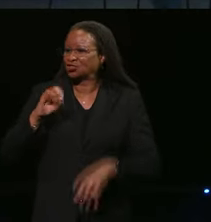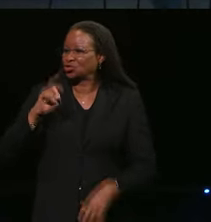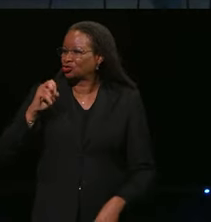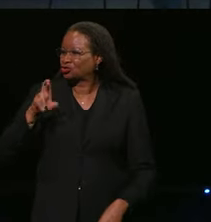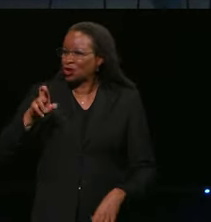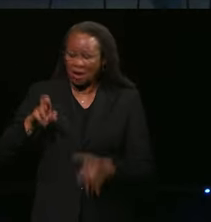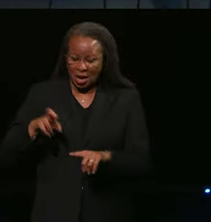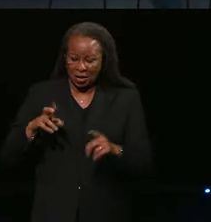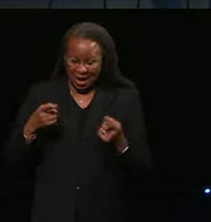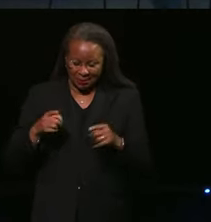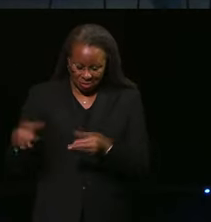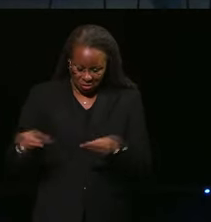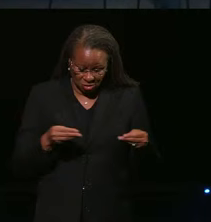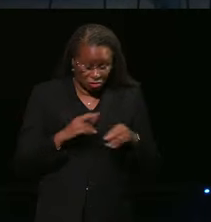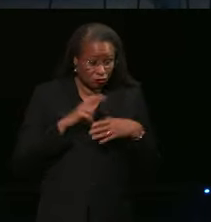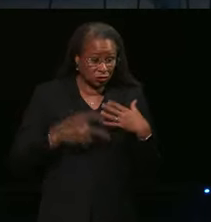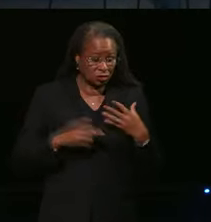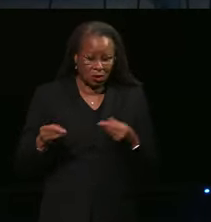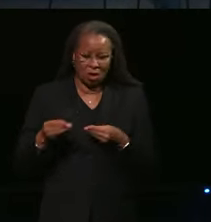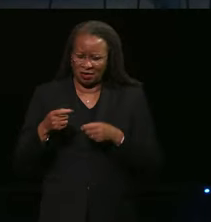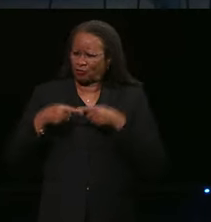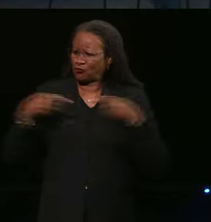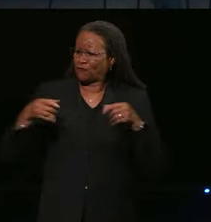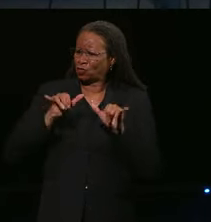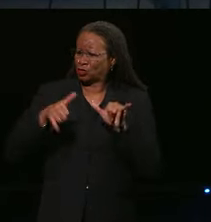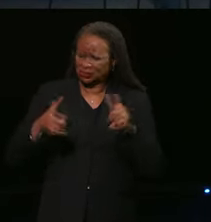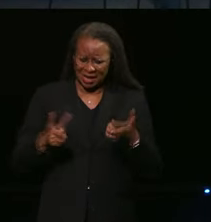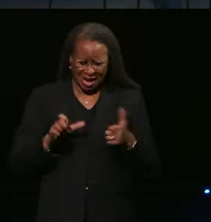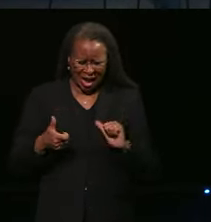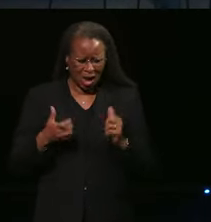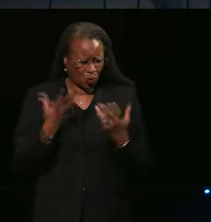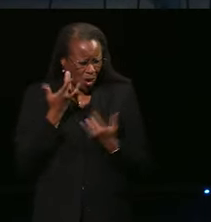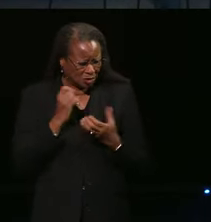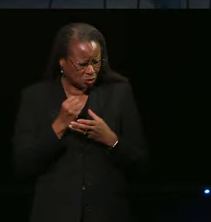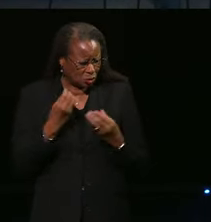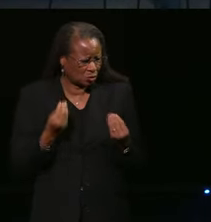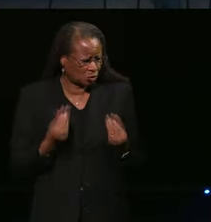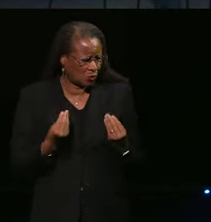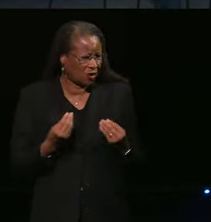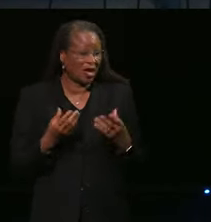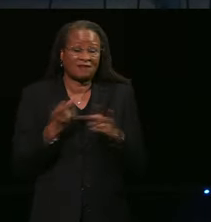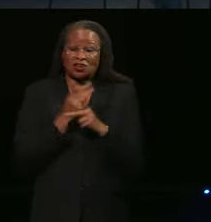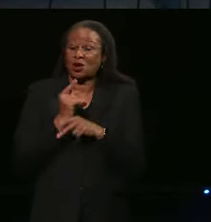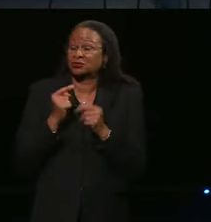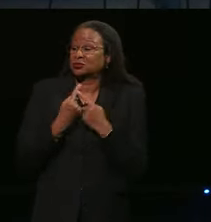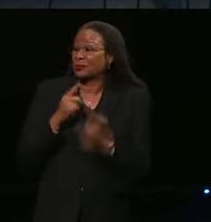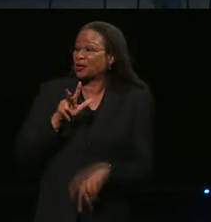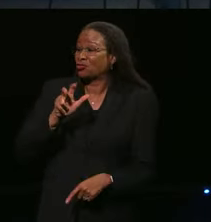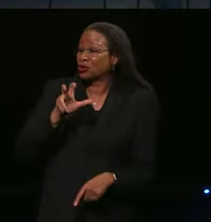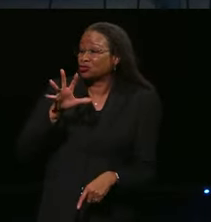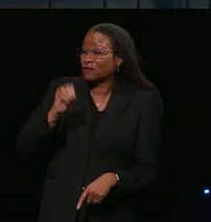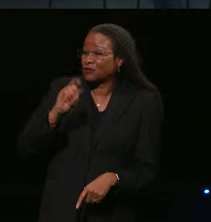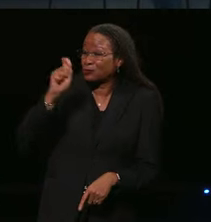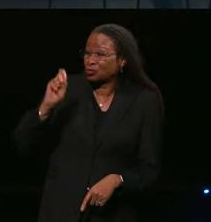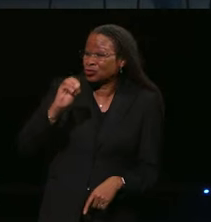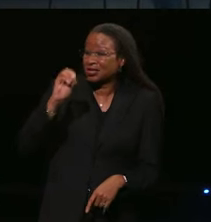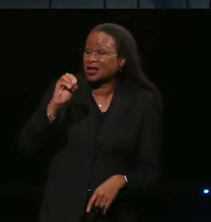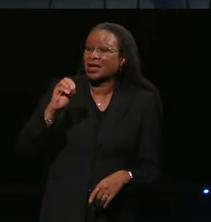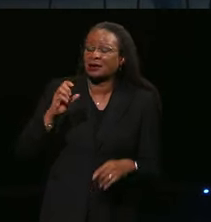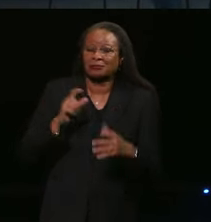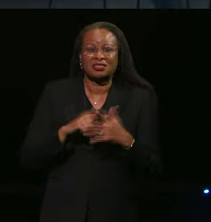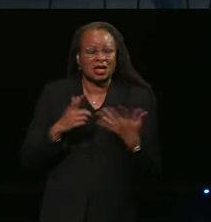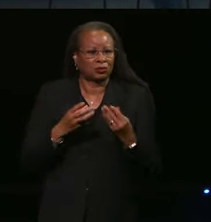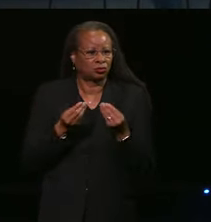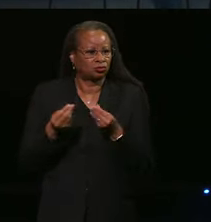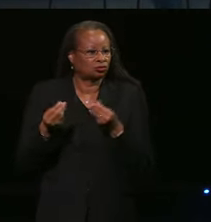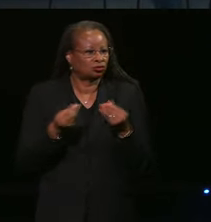And it came out, you know, reverse engineering it, going, God, how is it so soft? We figured out it was about 350%, but it had cured, and that was